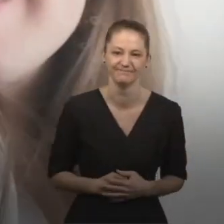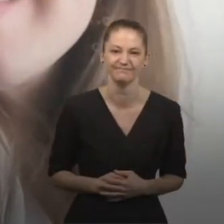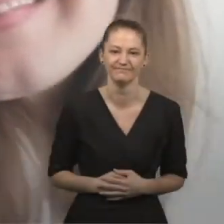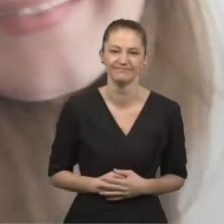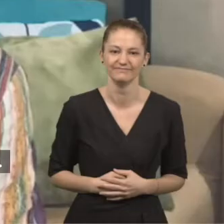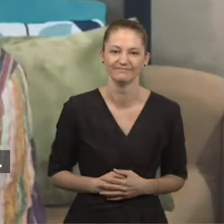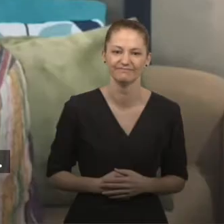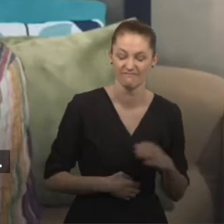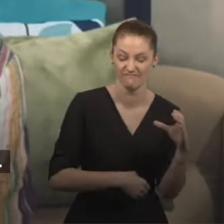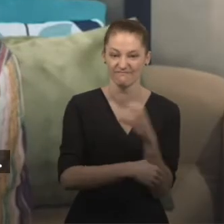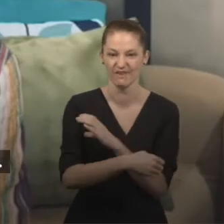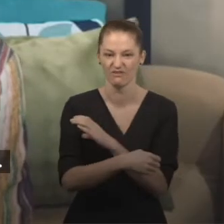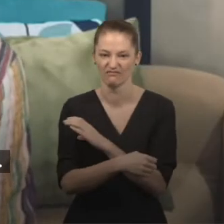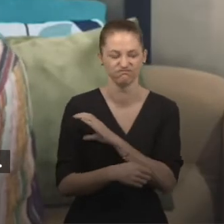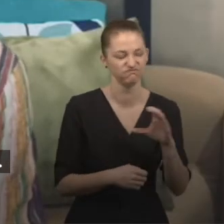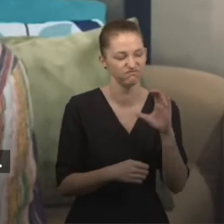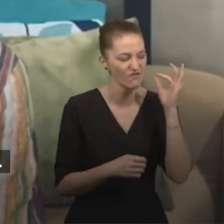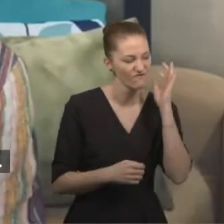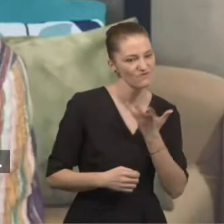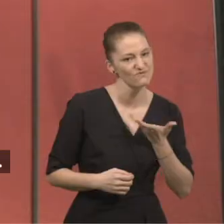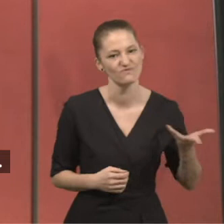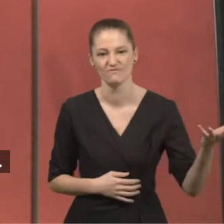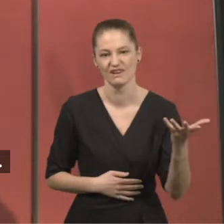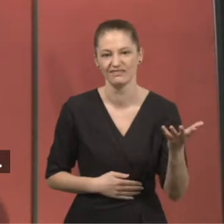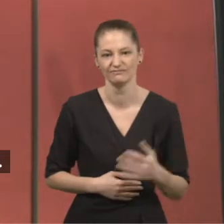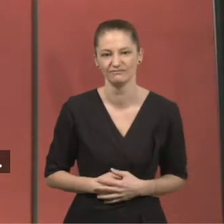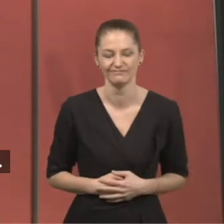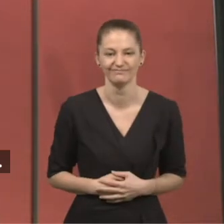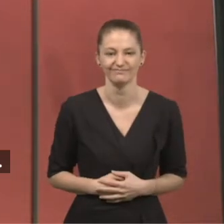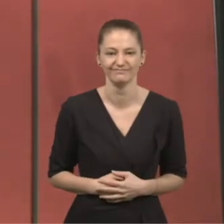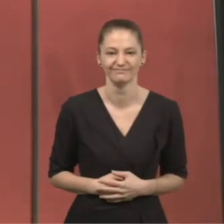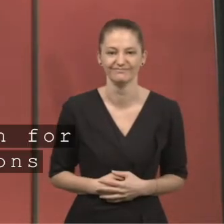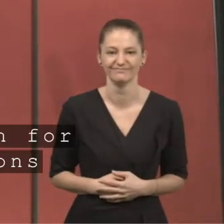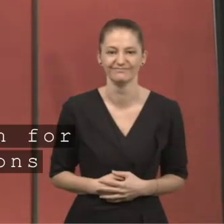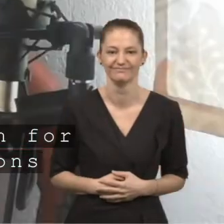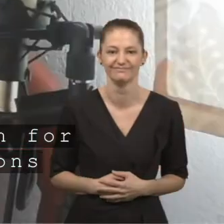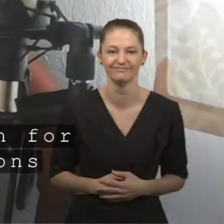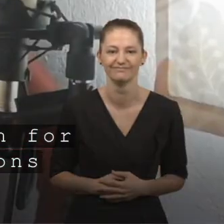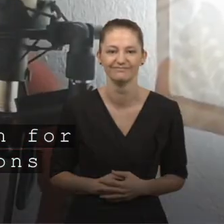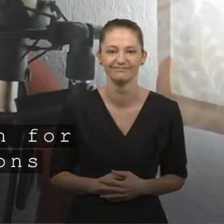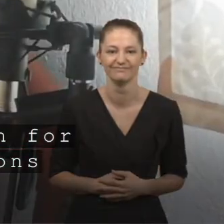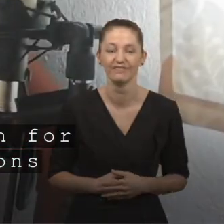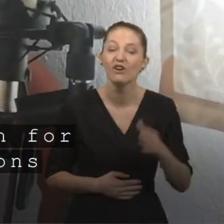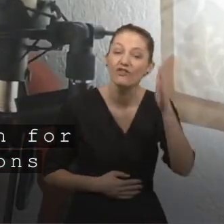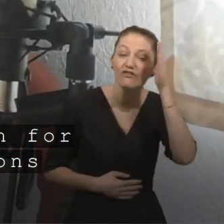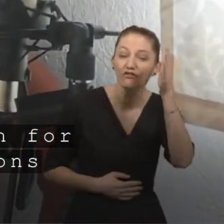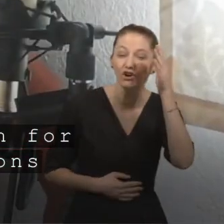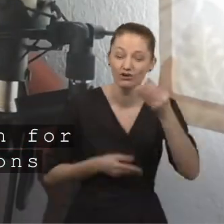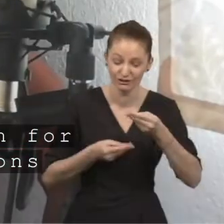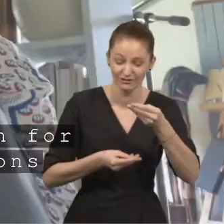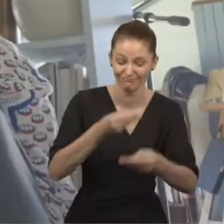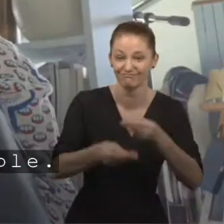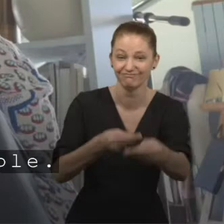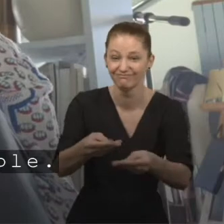We living as the female women. More power to women. We're leading a new path for the future